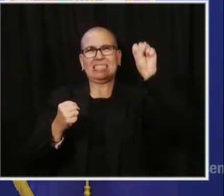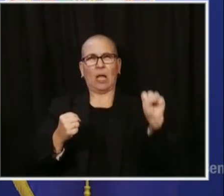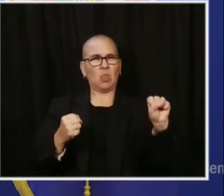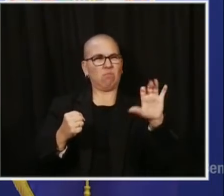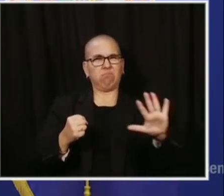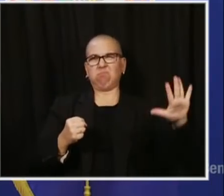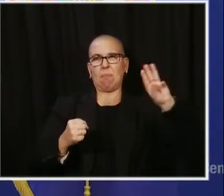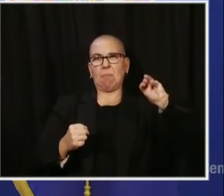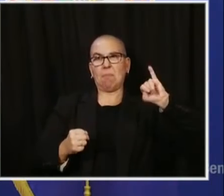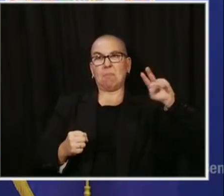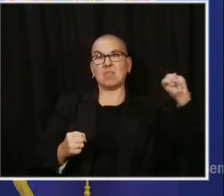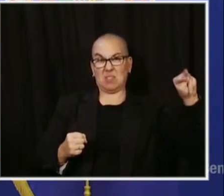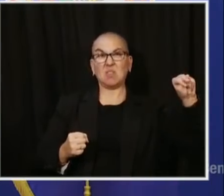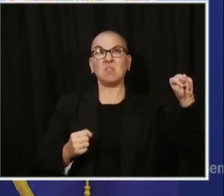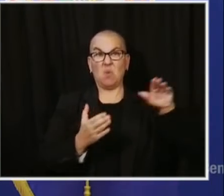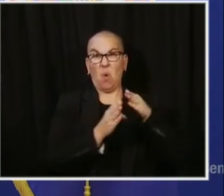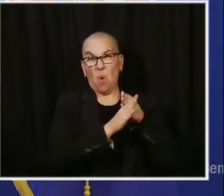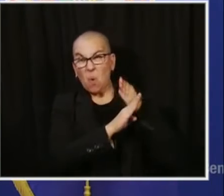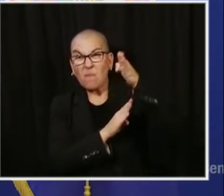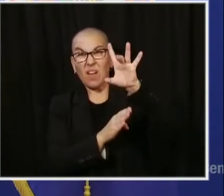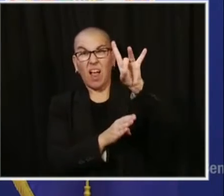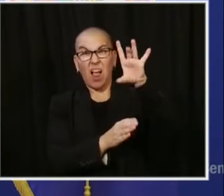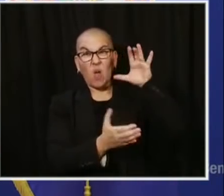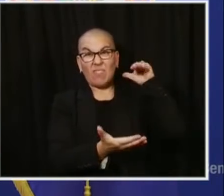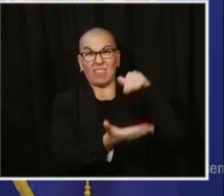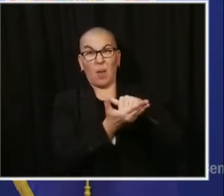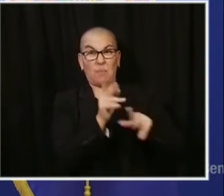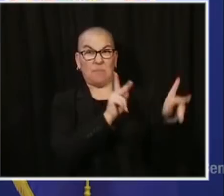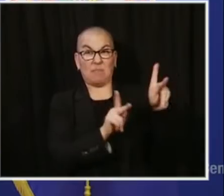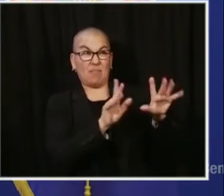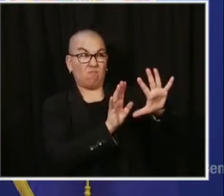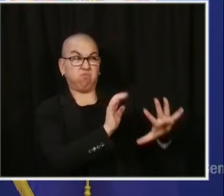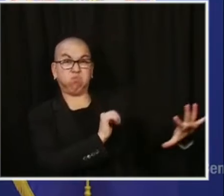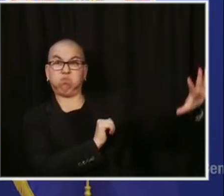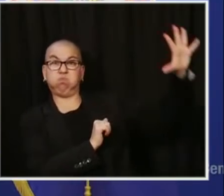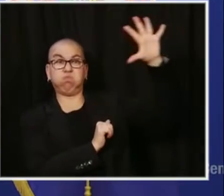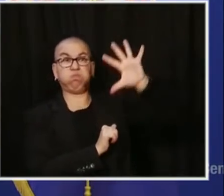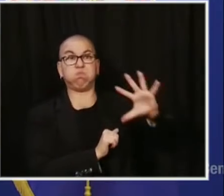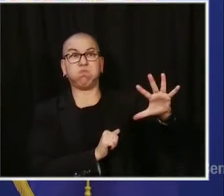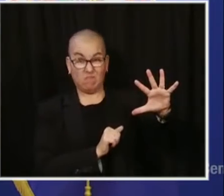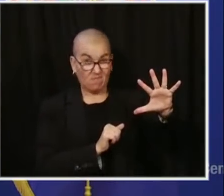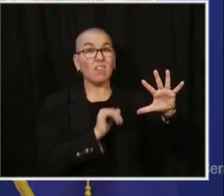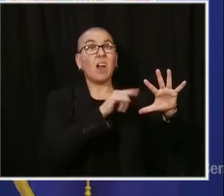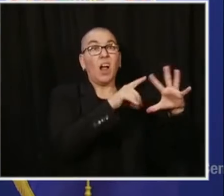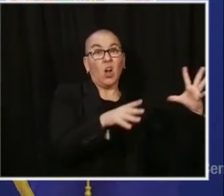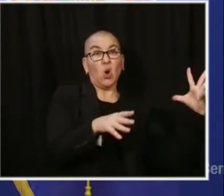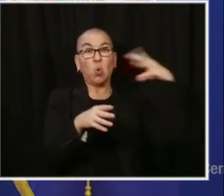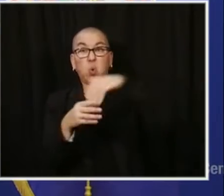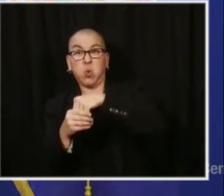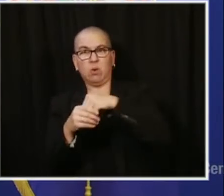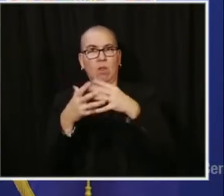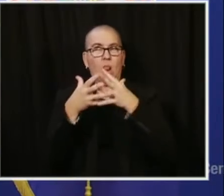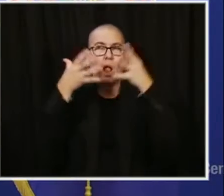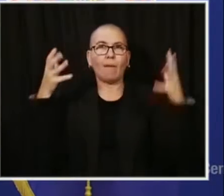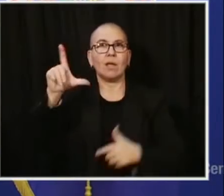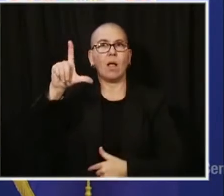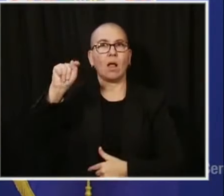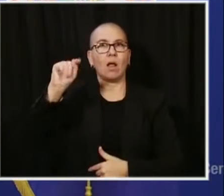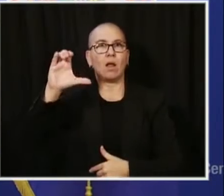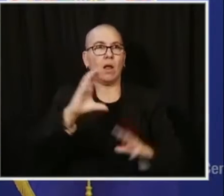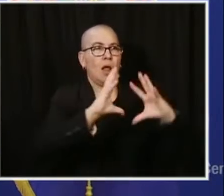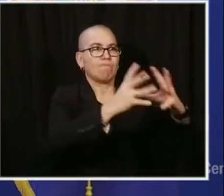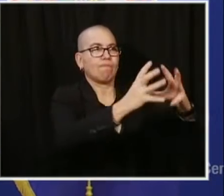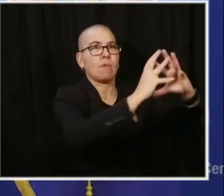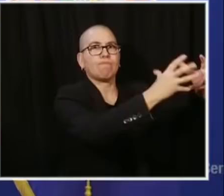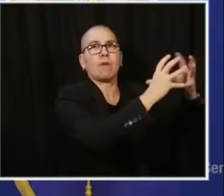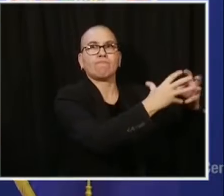over 800,000 people throughout 8 facilities, including many additional long-term care, senior housing, and clinics